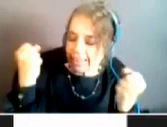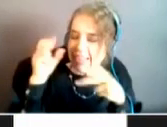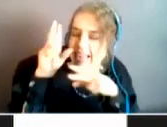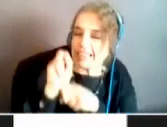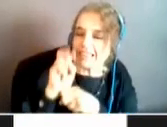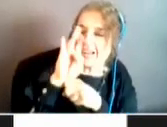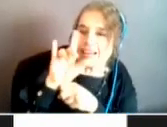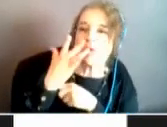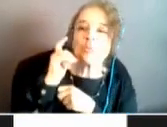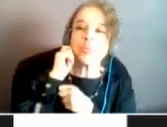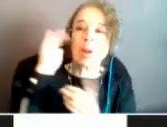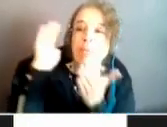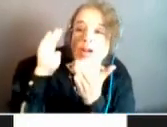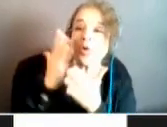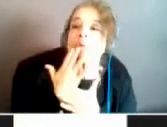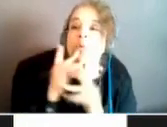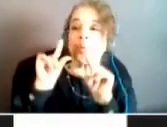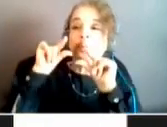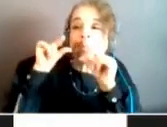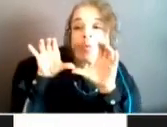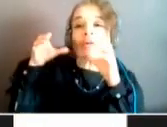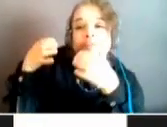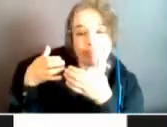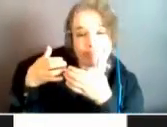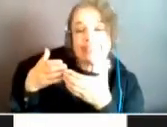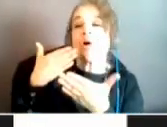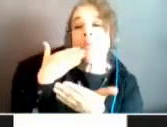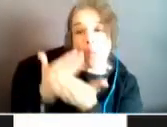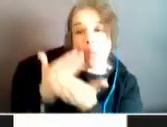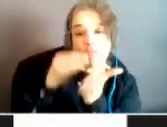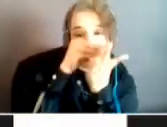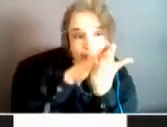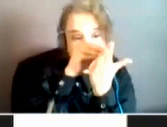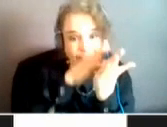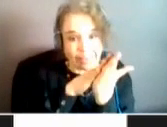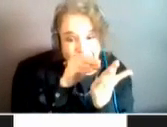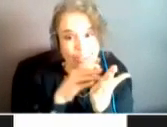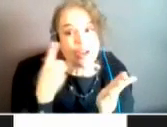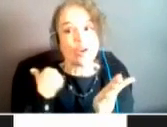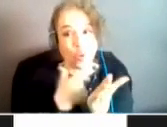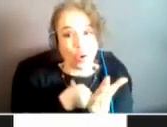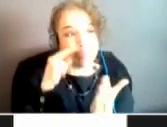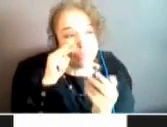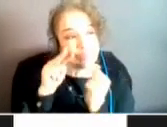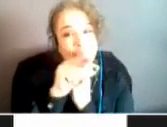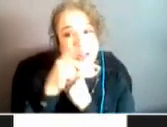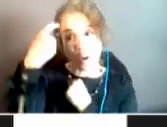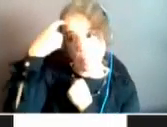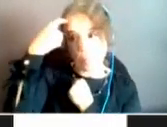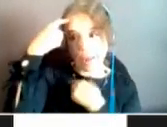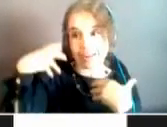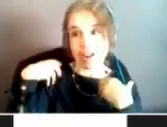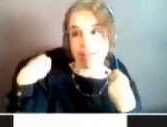racial, ethnic minority groups are very well documented. So we also need to look at our mental health